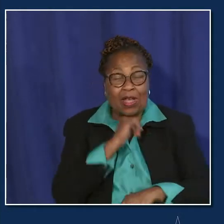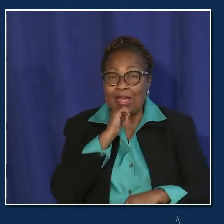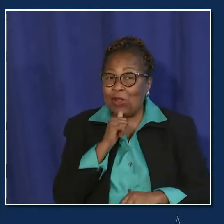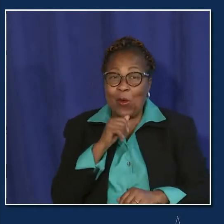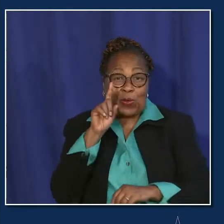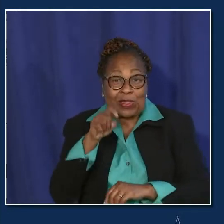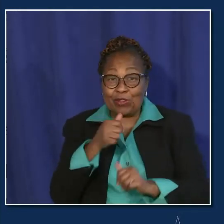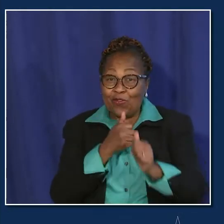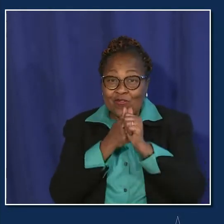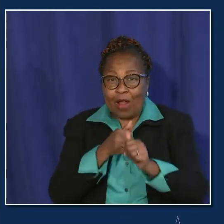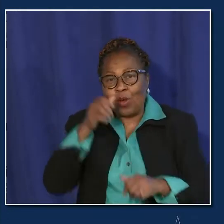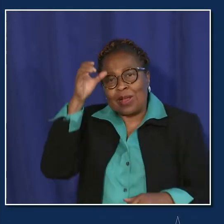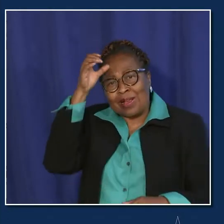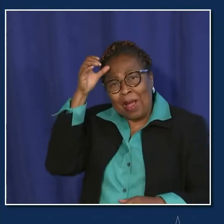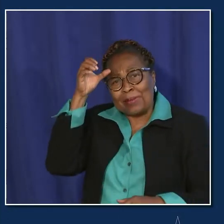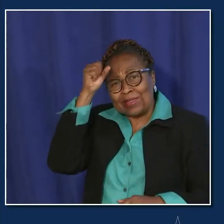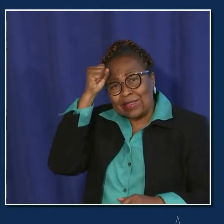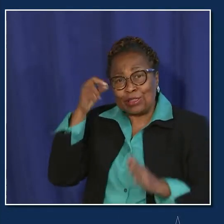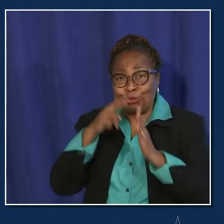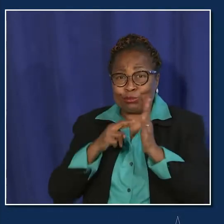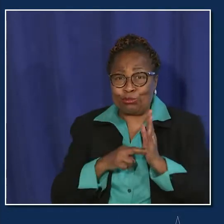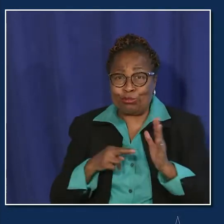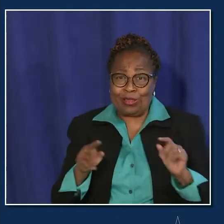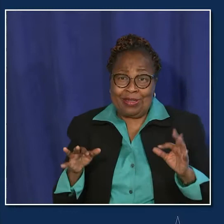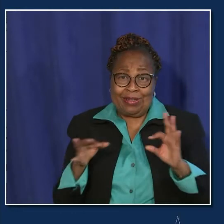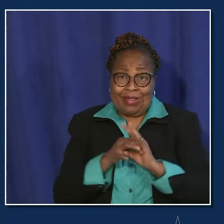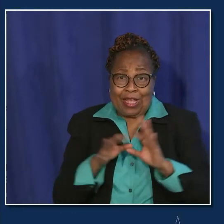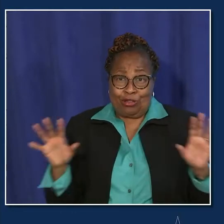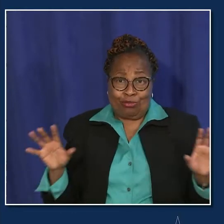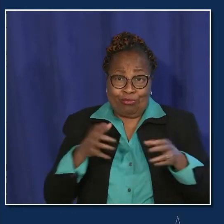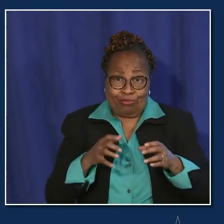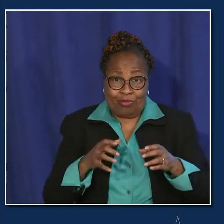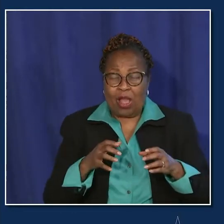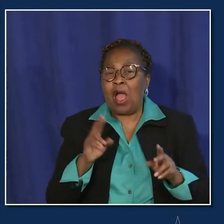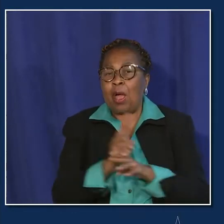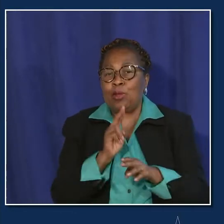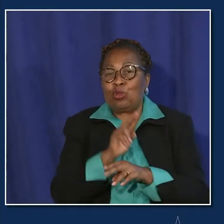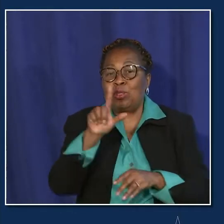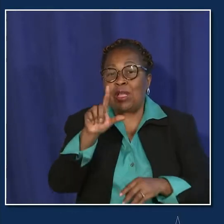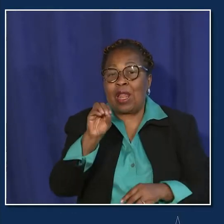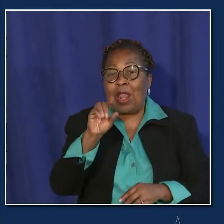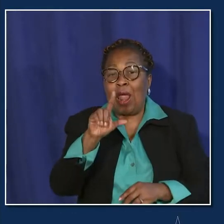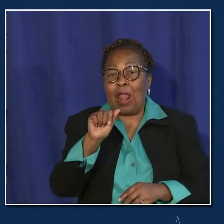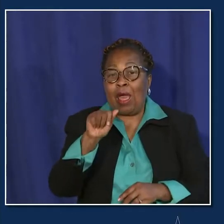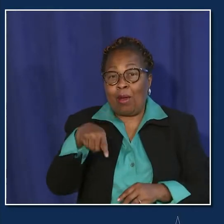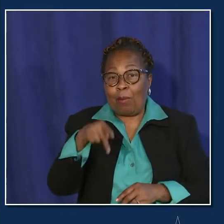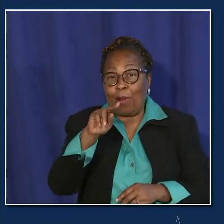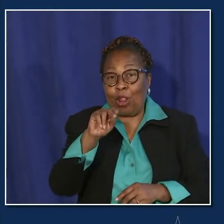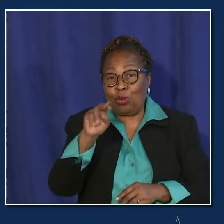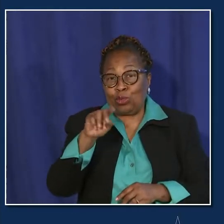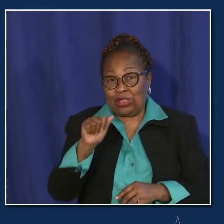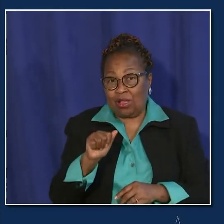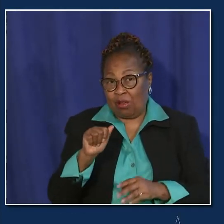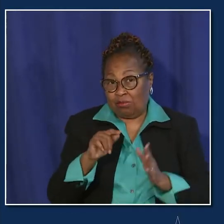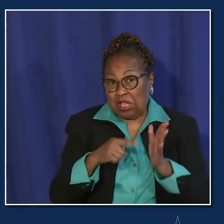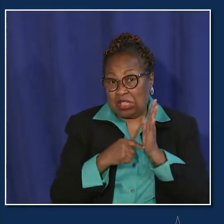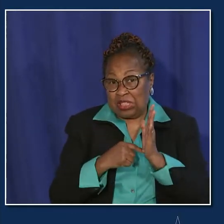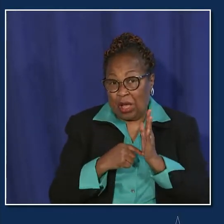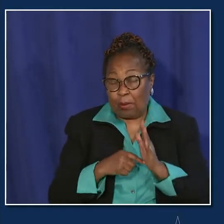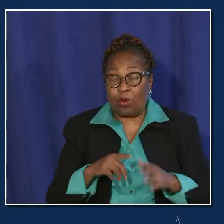following common sense guidance around gatherings. And let me use Lollapalooza as an example. With Lollapalooza